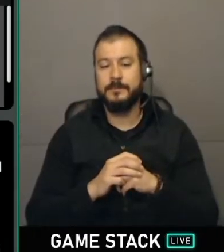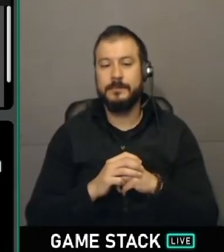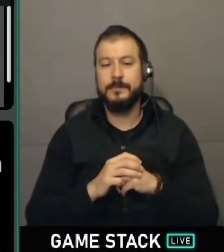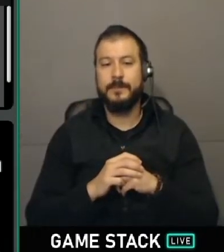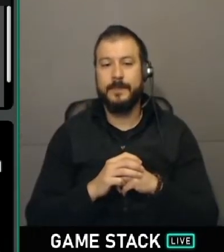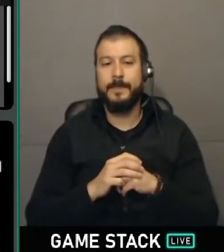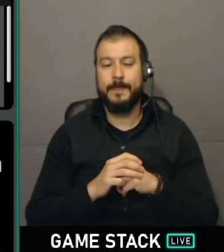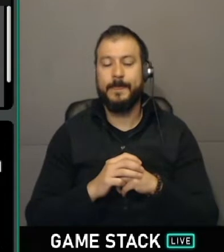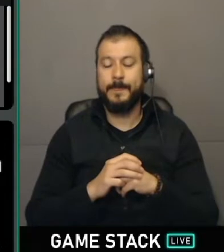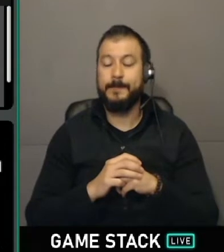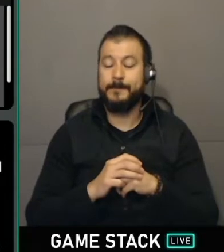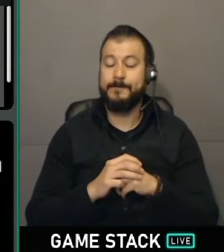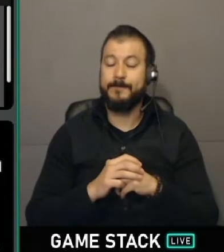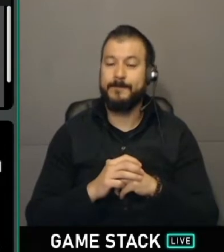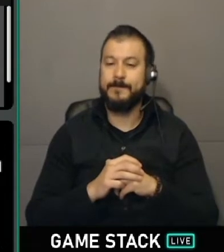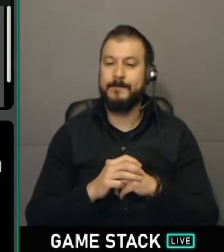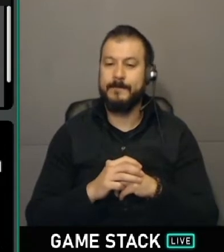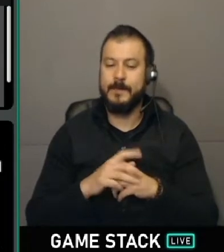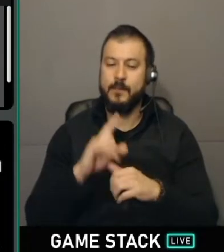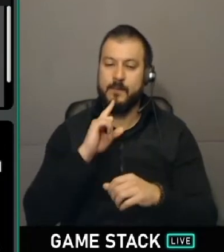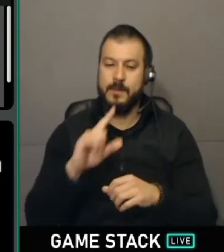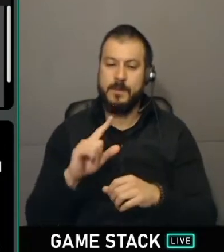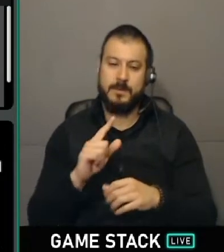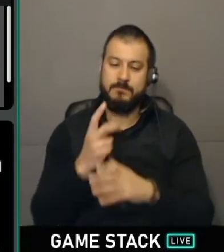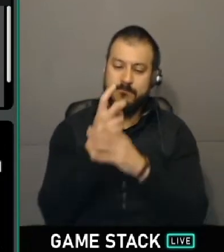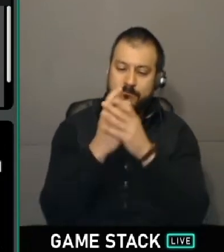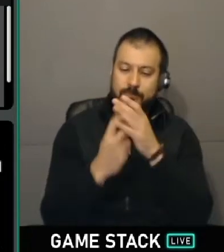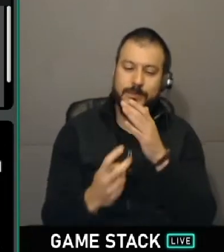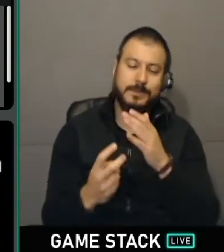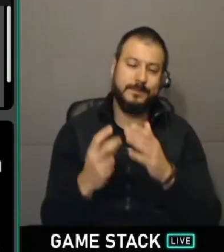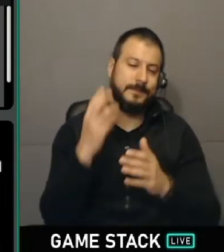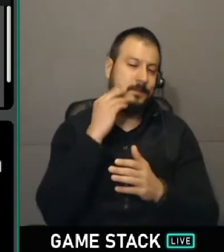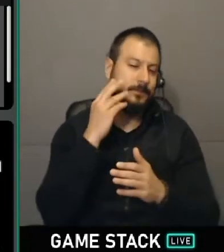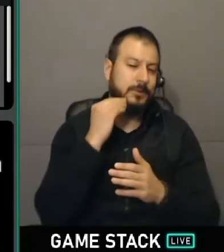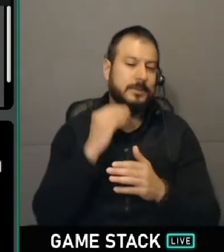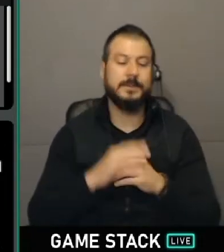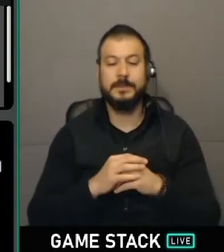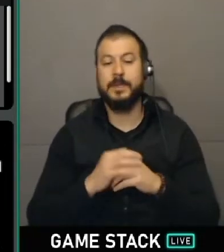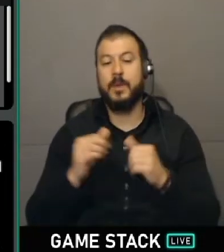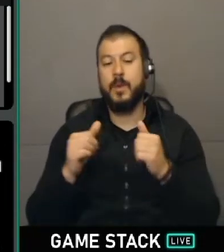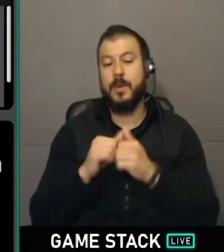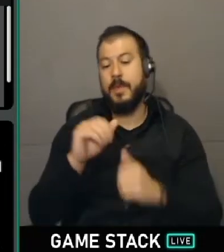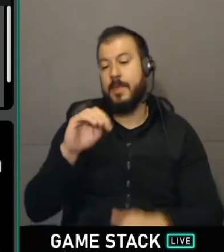A nice, fully immersive experience. And with the master bus